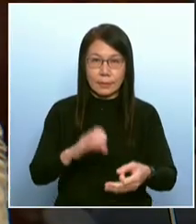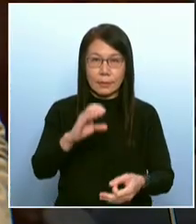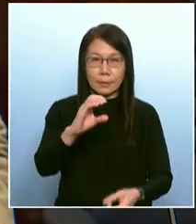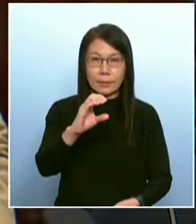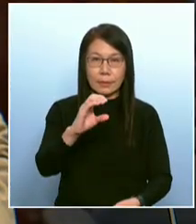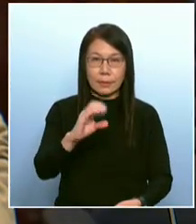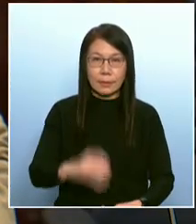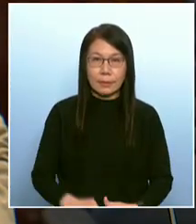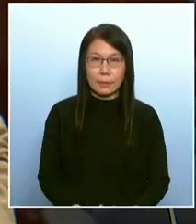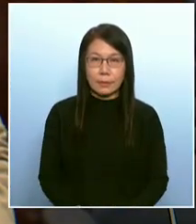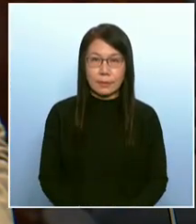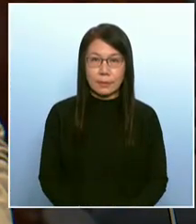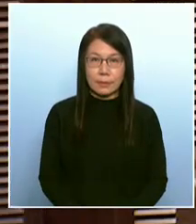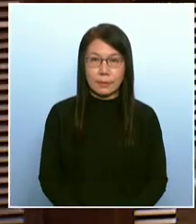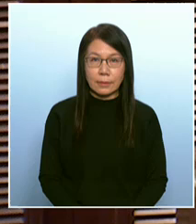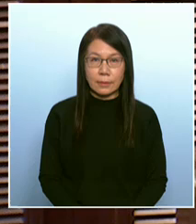Ronick Chan.